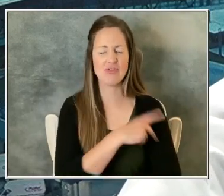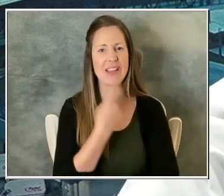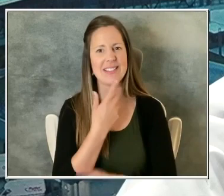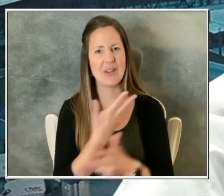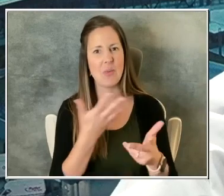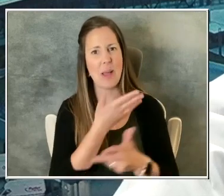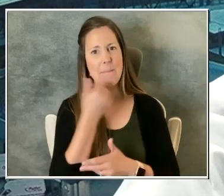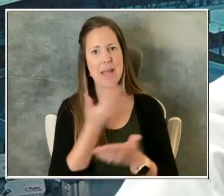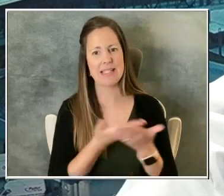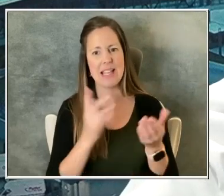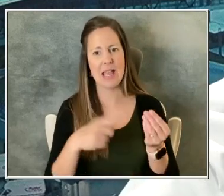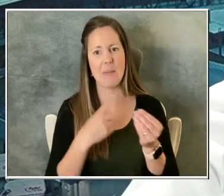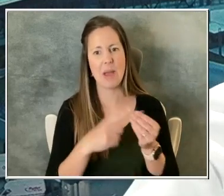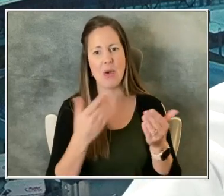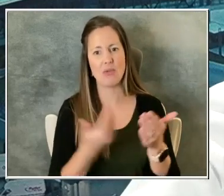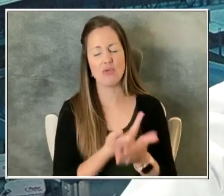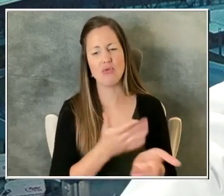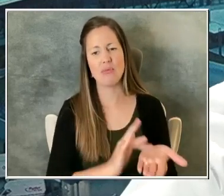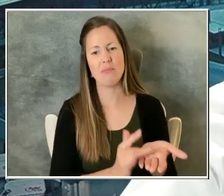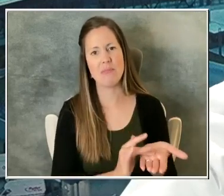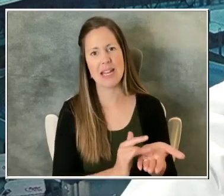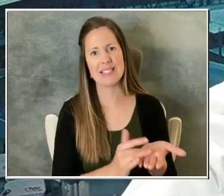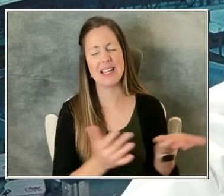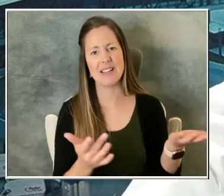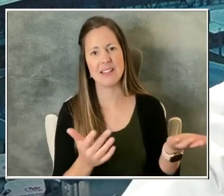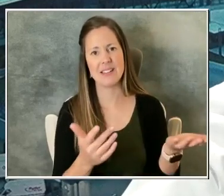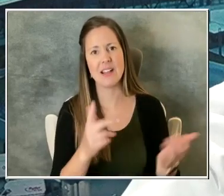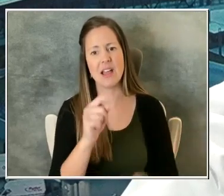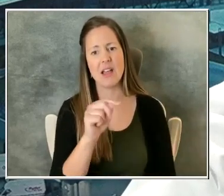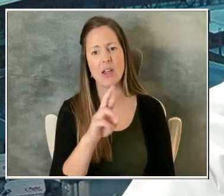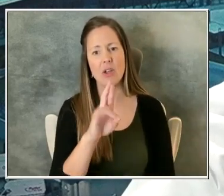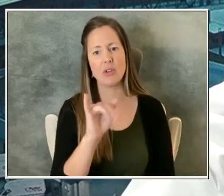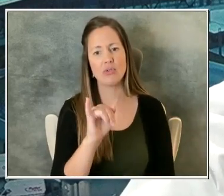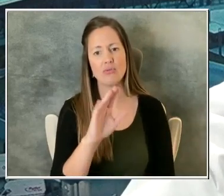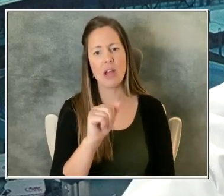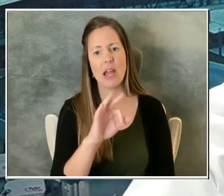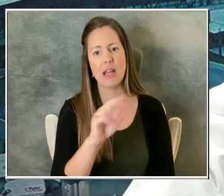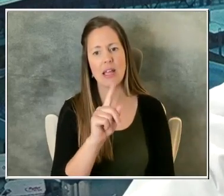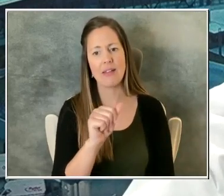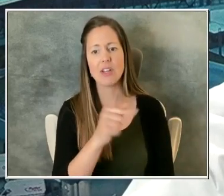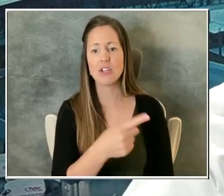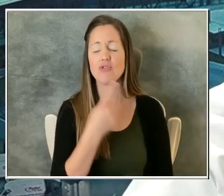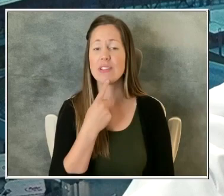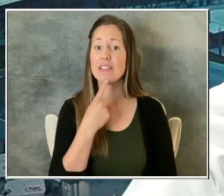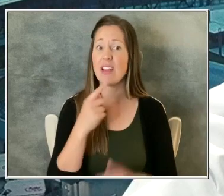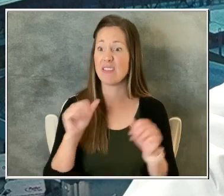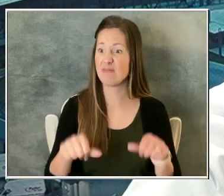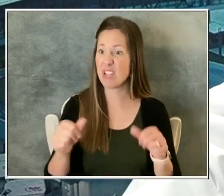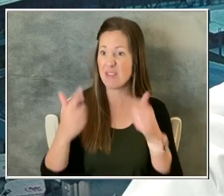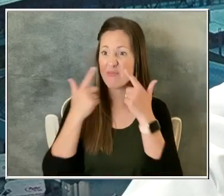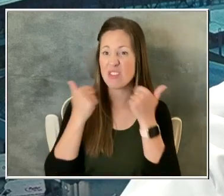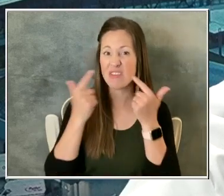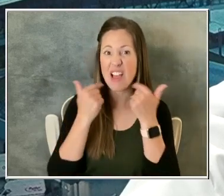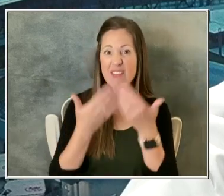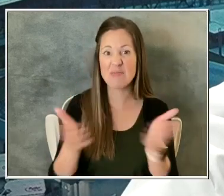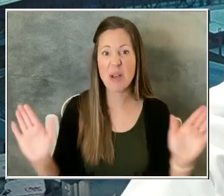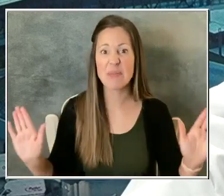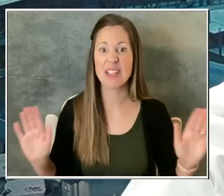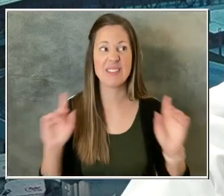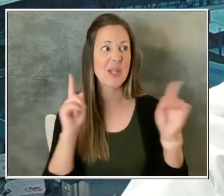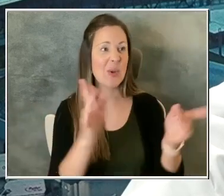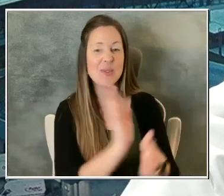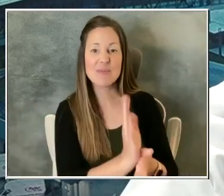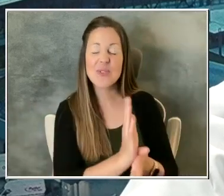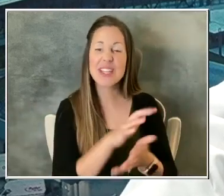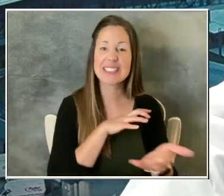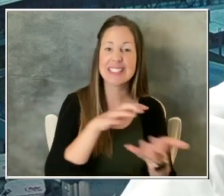It's called Trikafta. And she told me it is being able to laugh in public, to be able to go to the movie and laugh again, to be able to sit